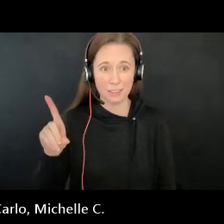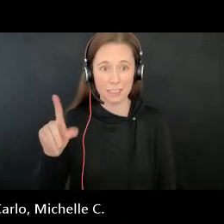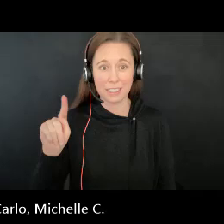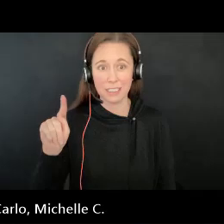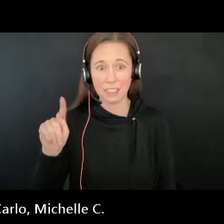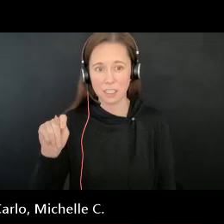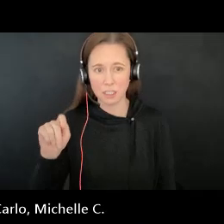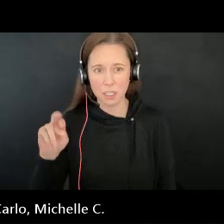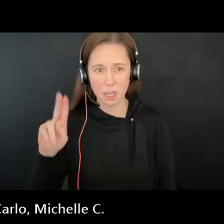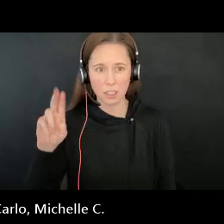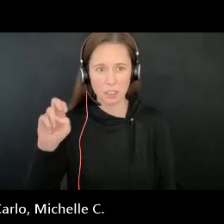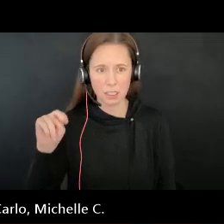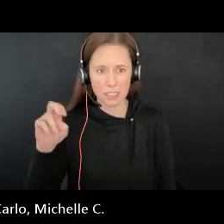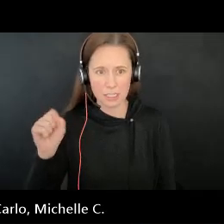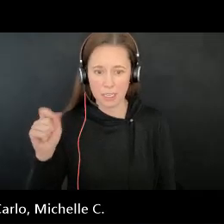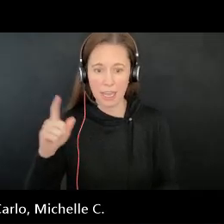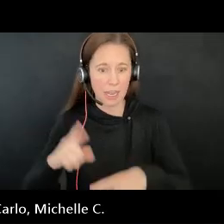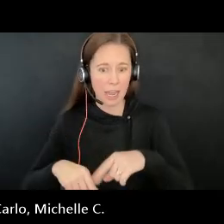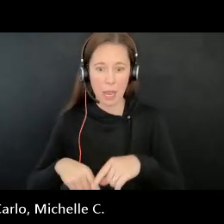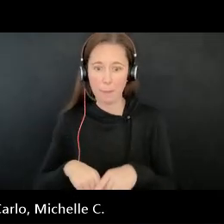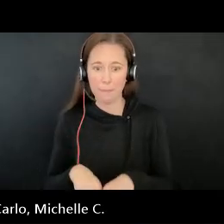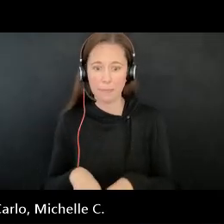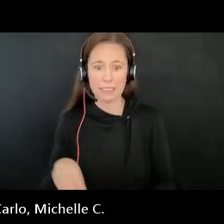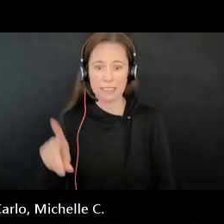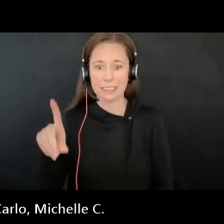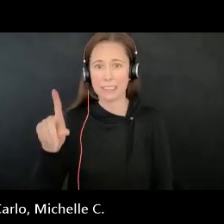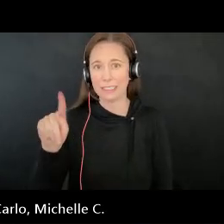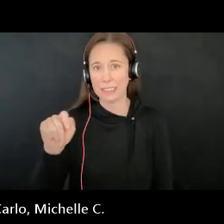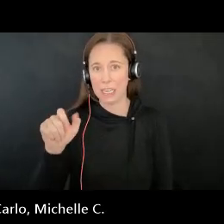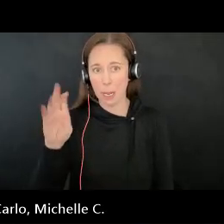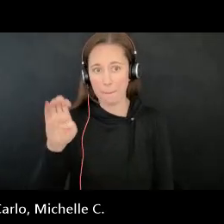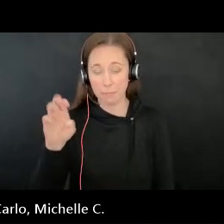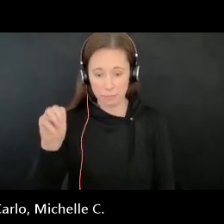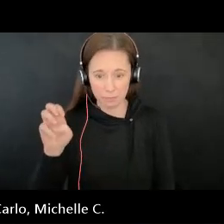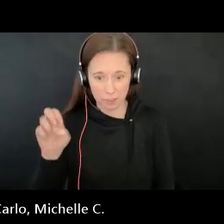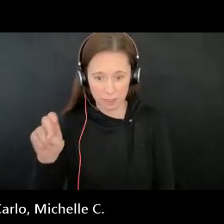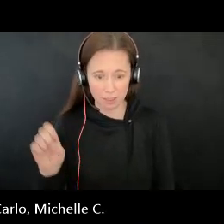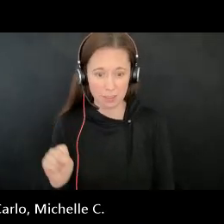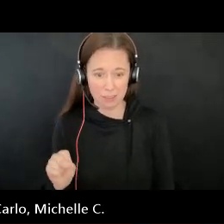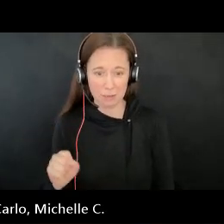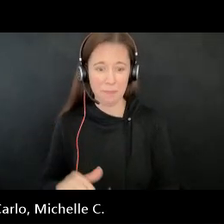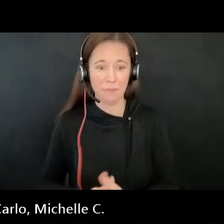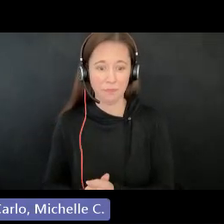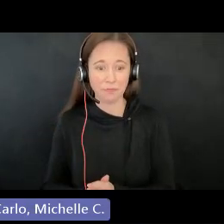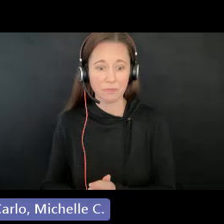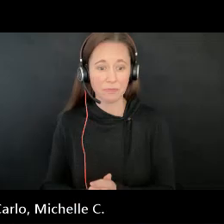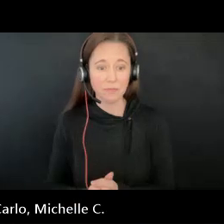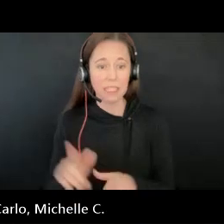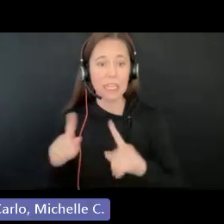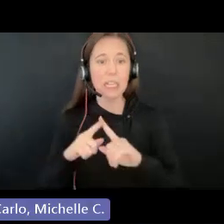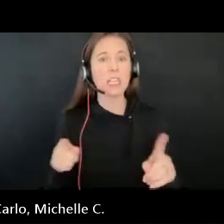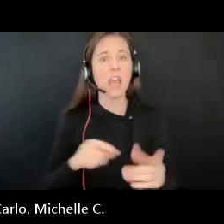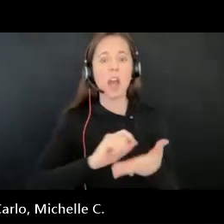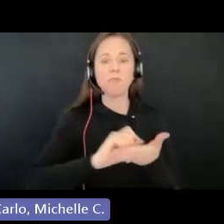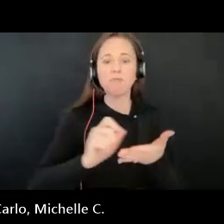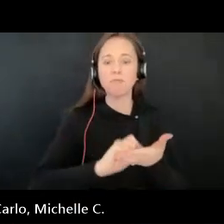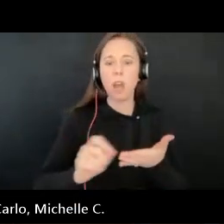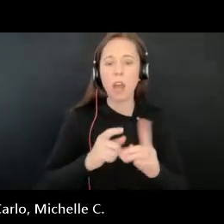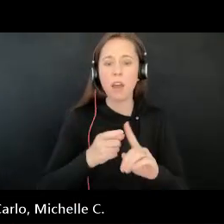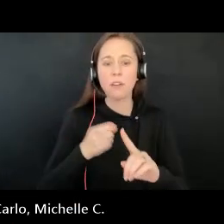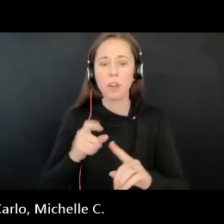nonfiction short essays from the Latinx diaspora. And to speak